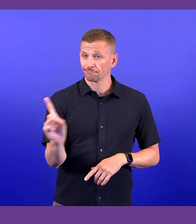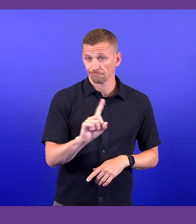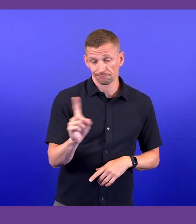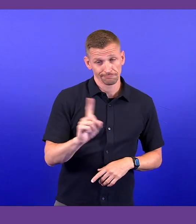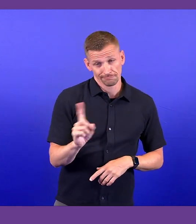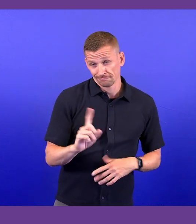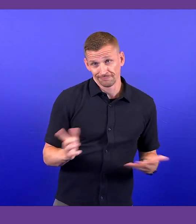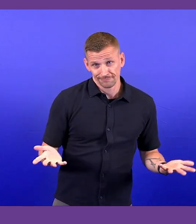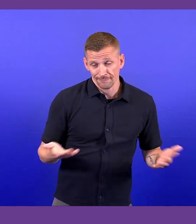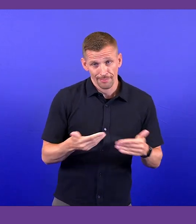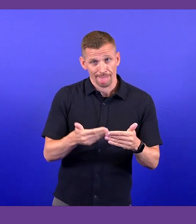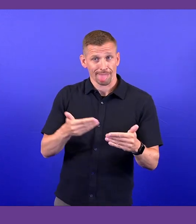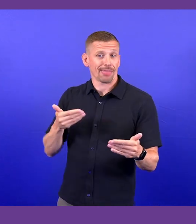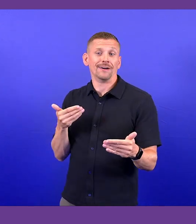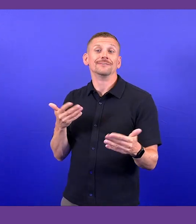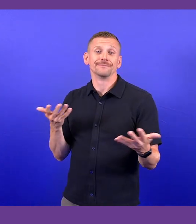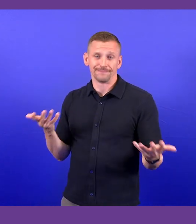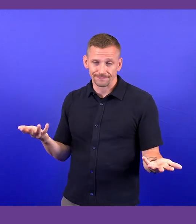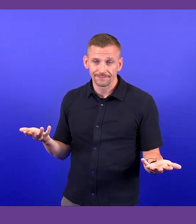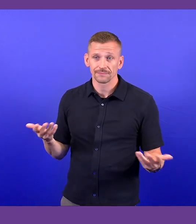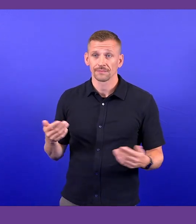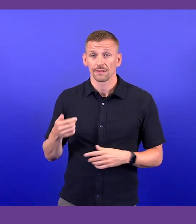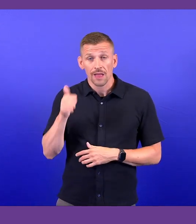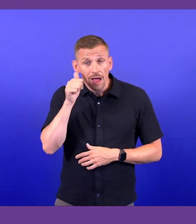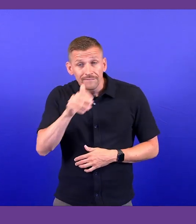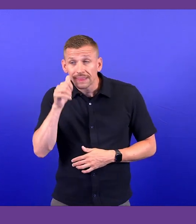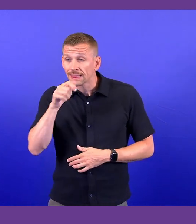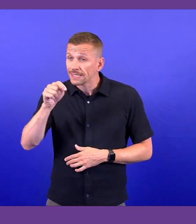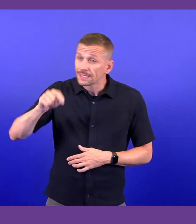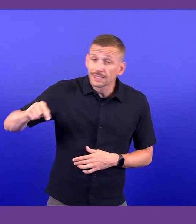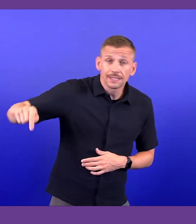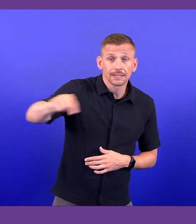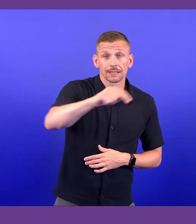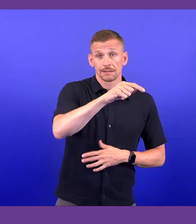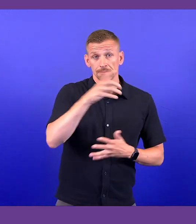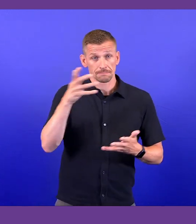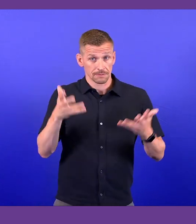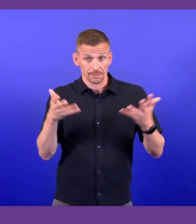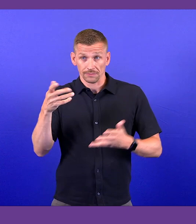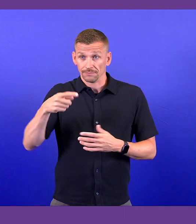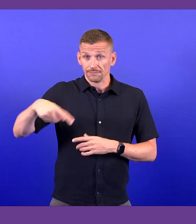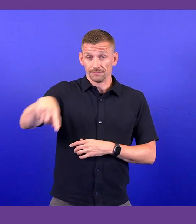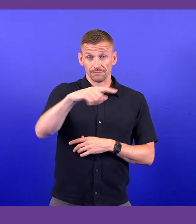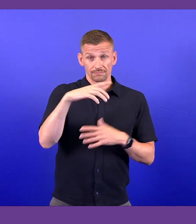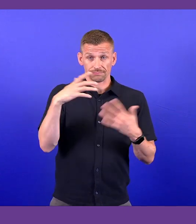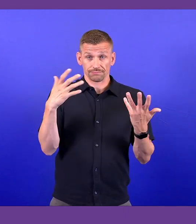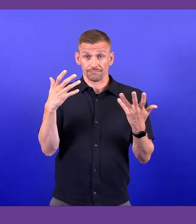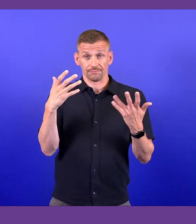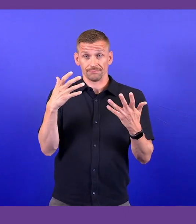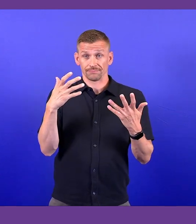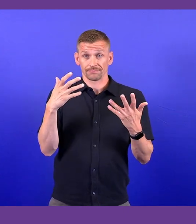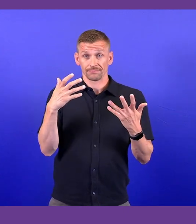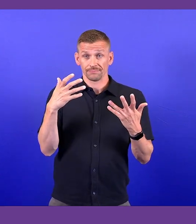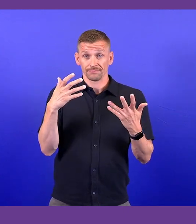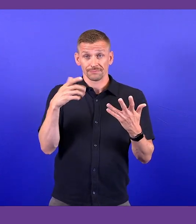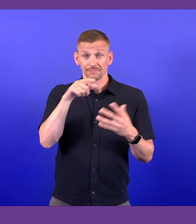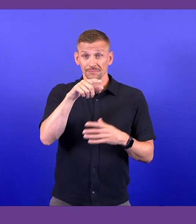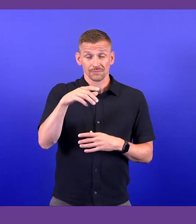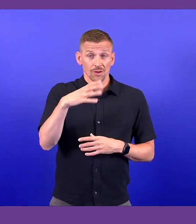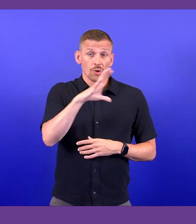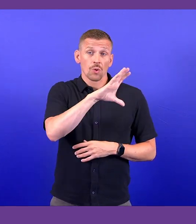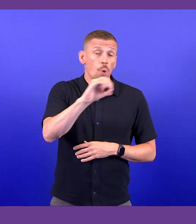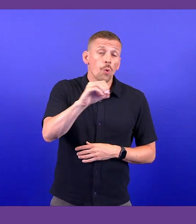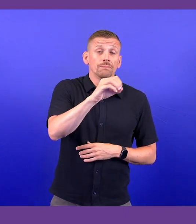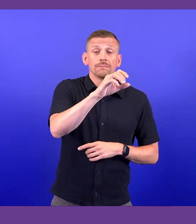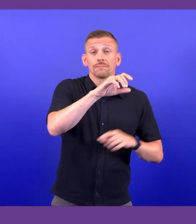Rome wasn't built in a day. We have sometimes more than a century old infrastructure, like metro networks